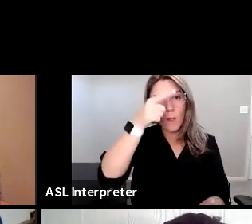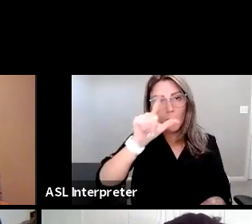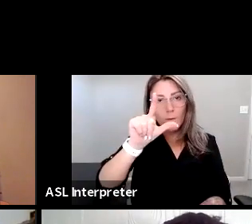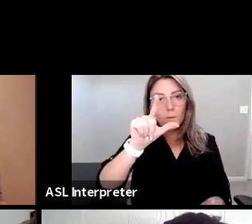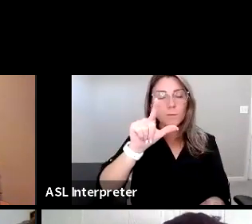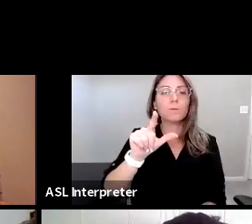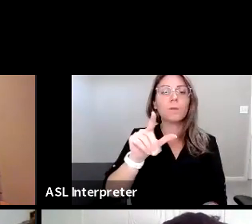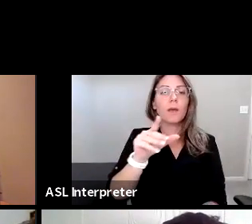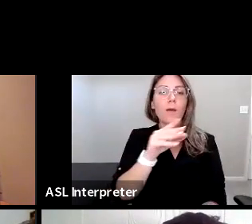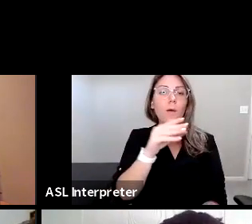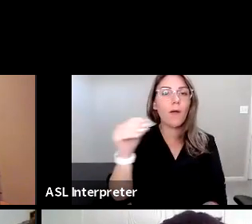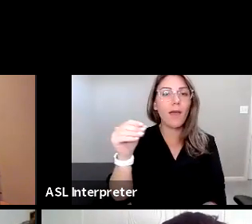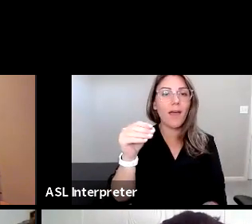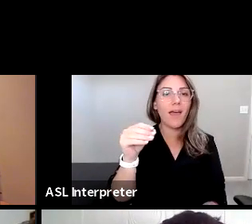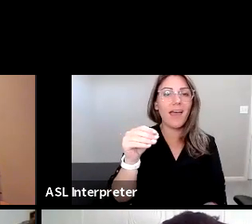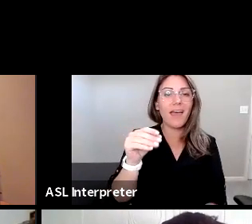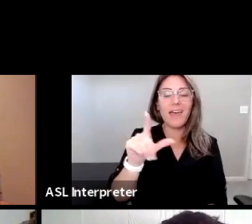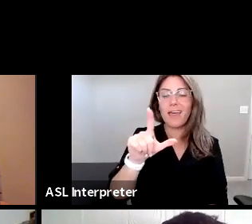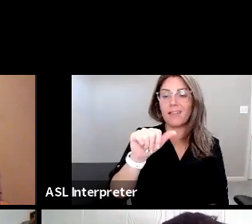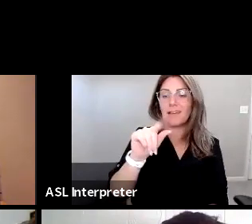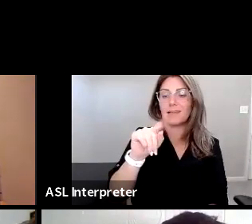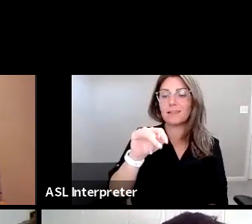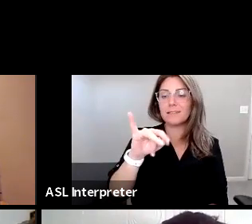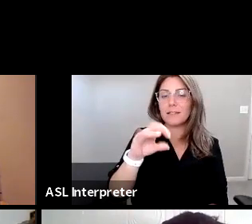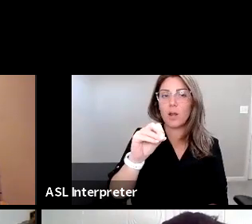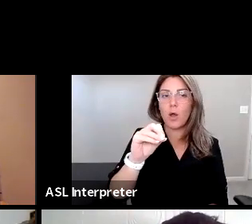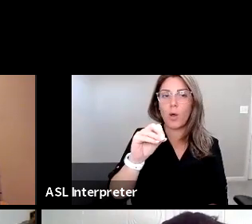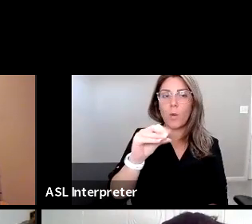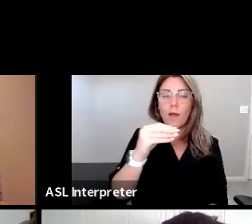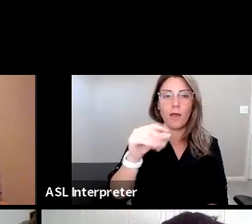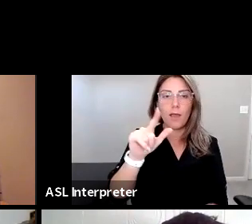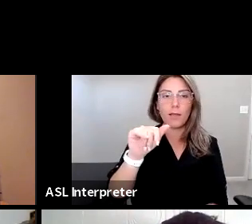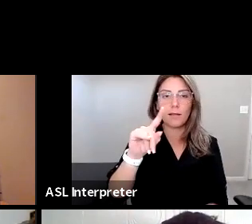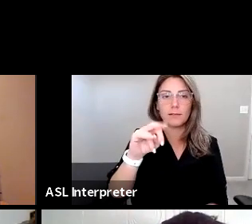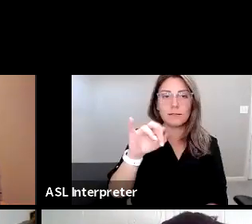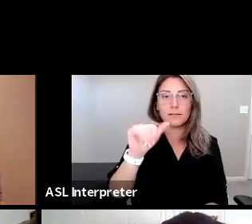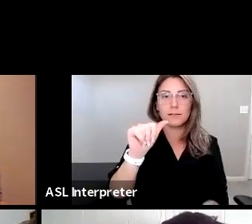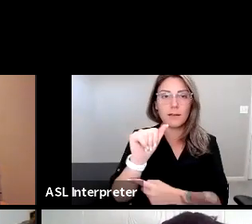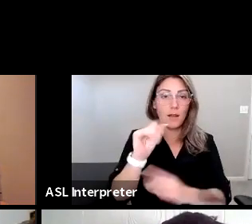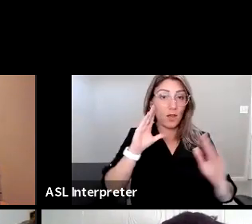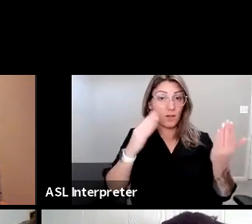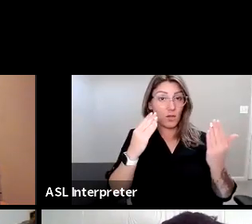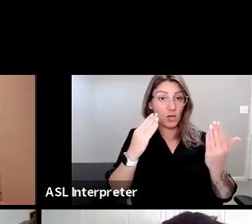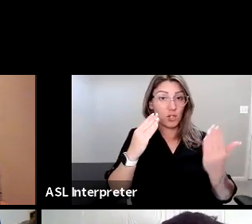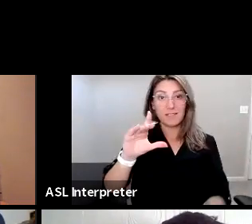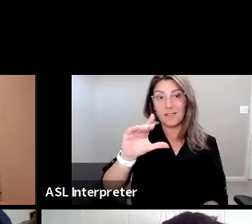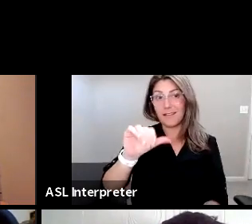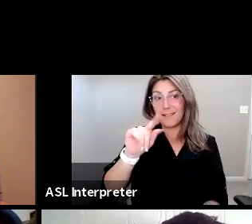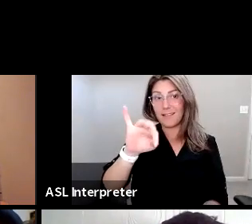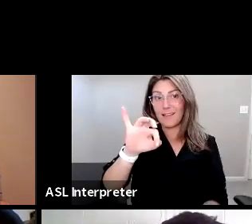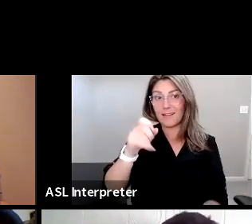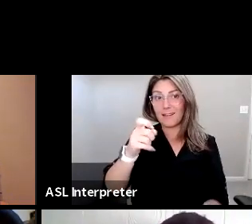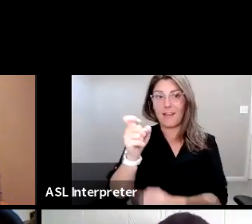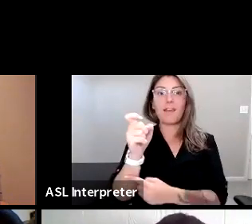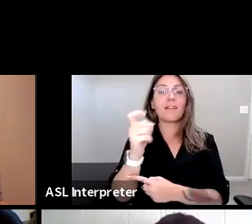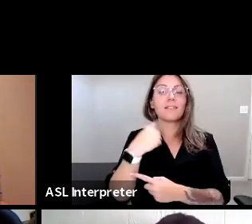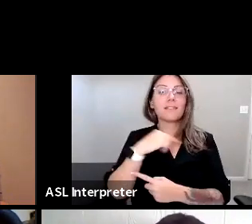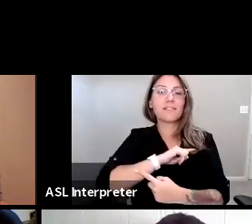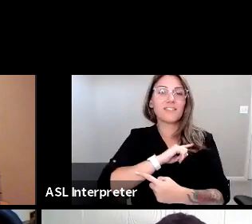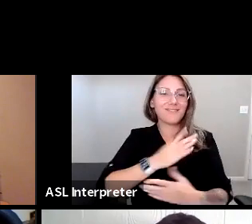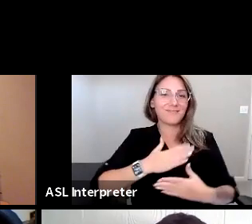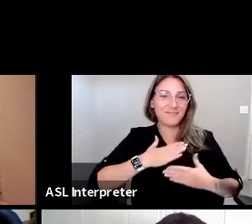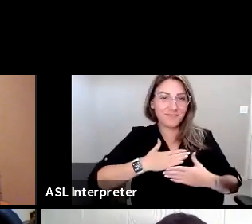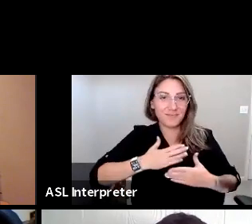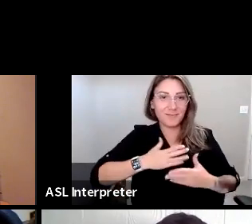versus Latinx. Um, so we are also very fortunate to be joined by our moderator, Dr.